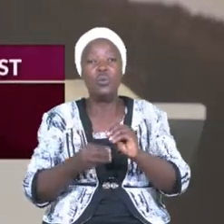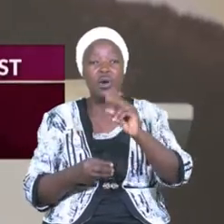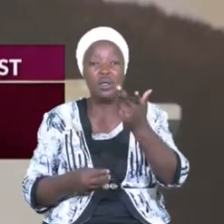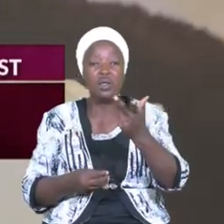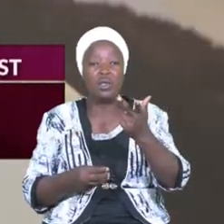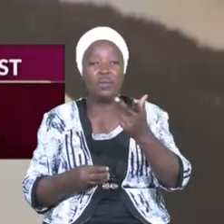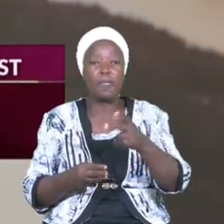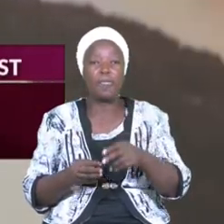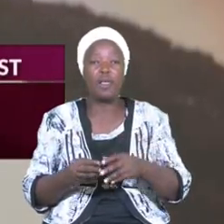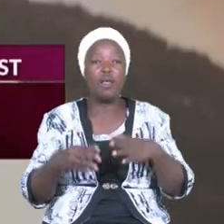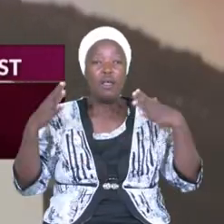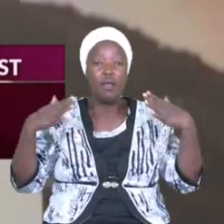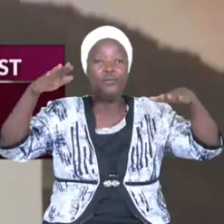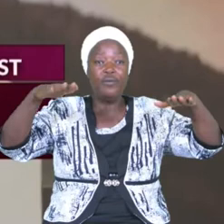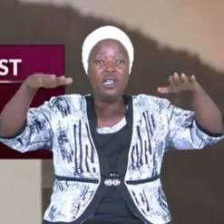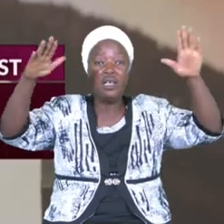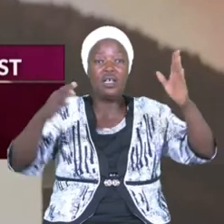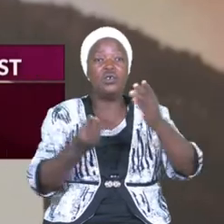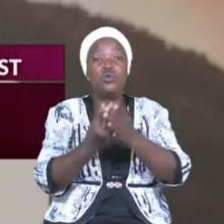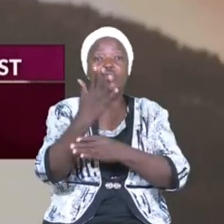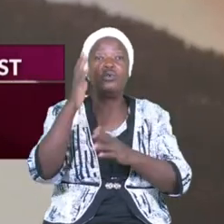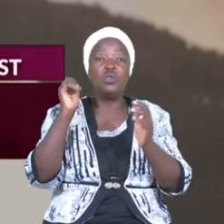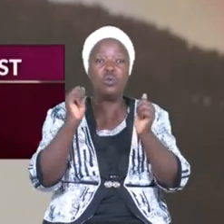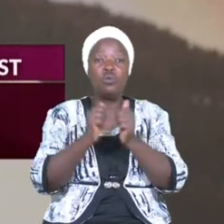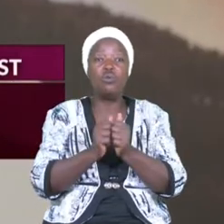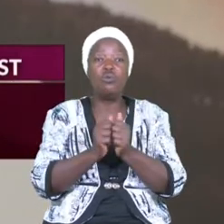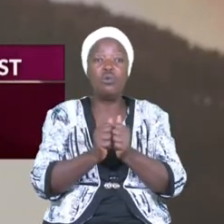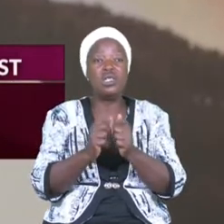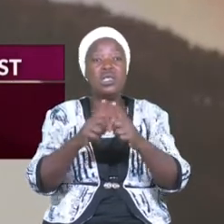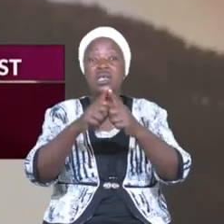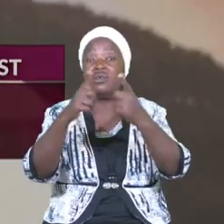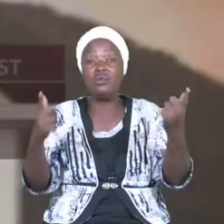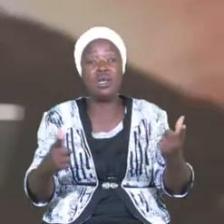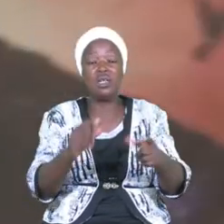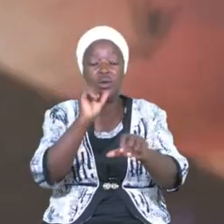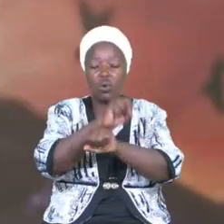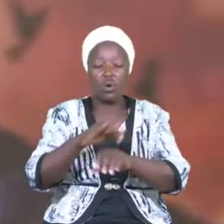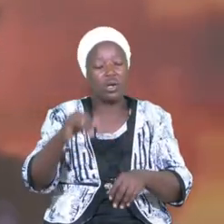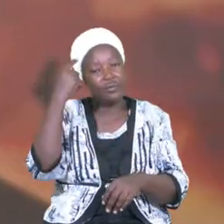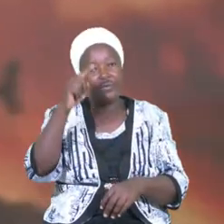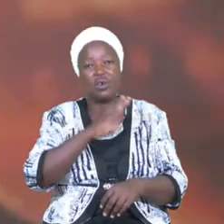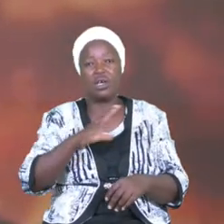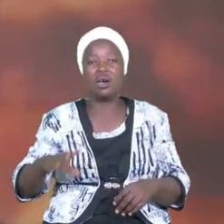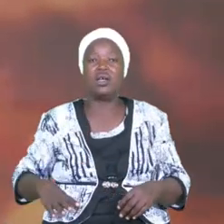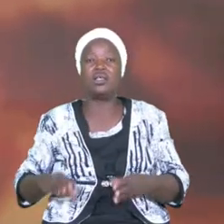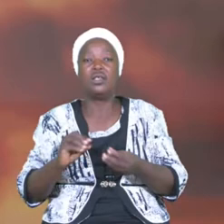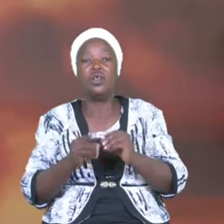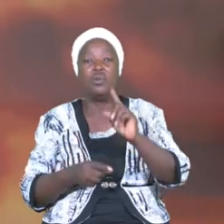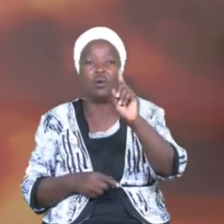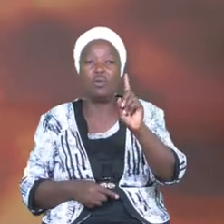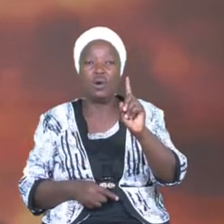with overwhelming conquering for Christ. Look at number one there.